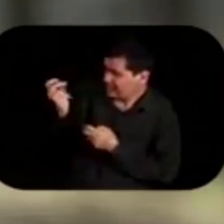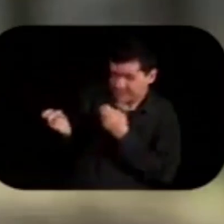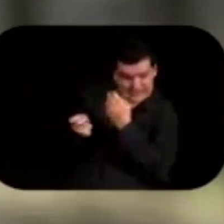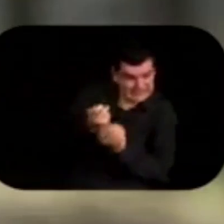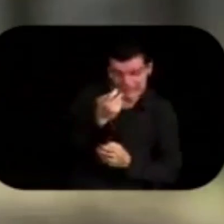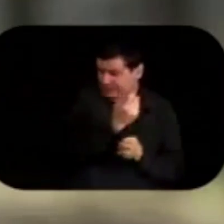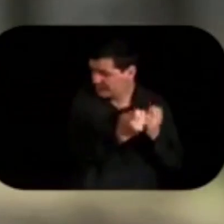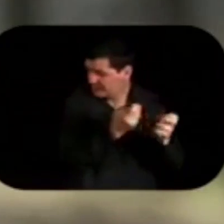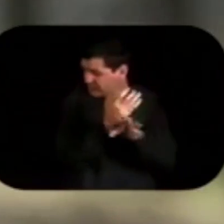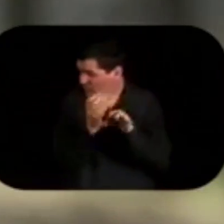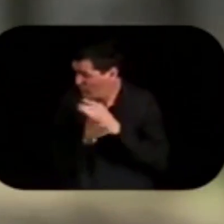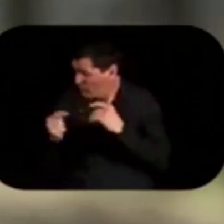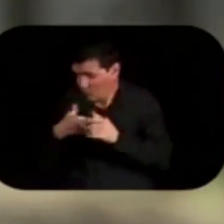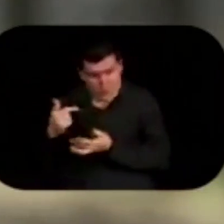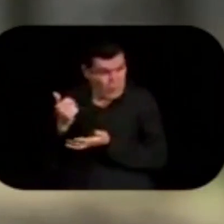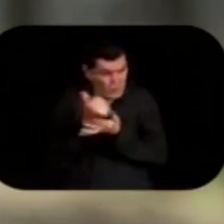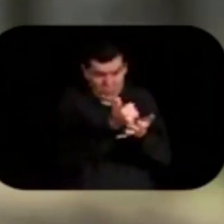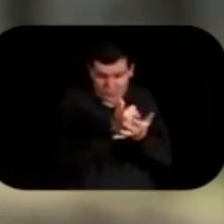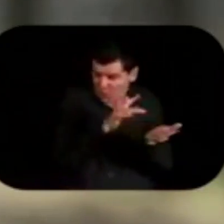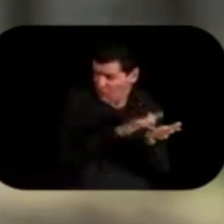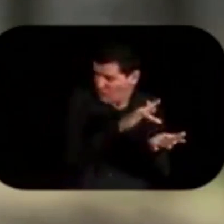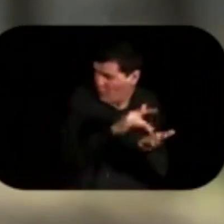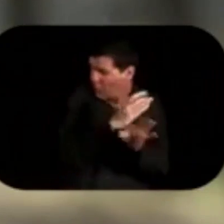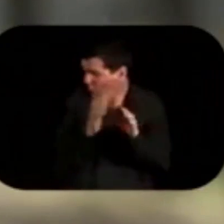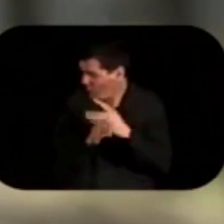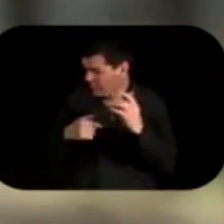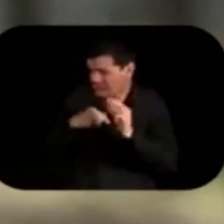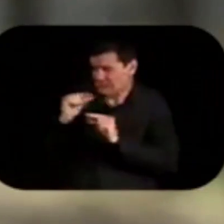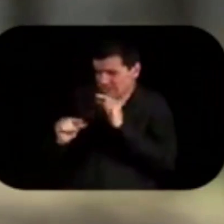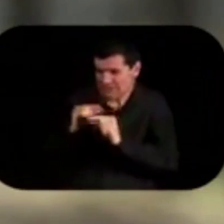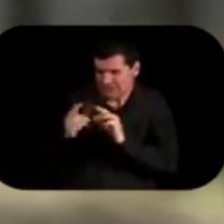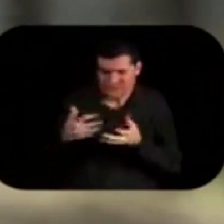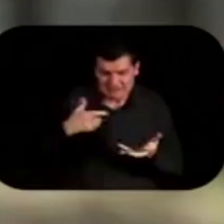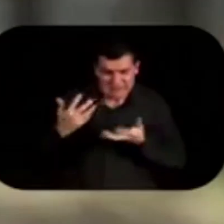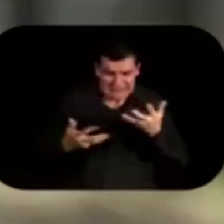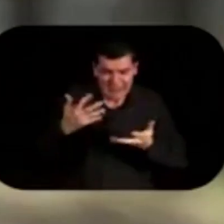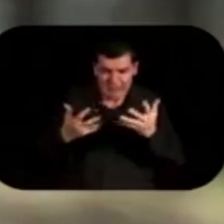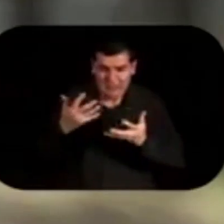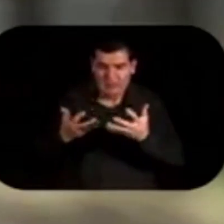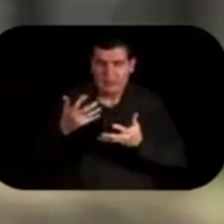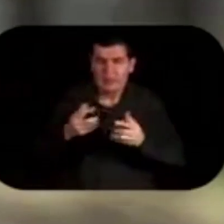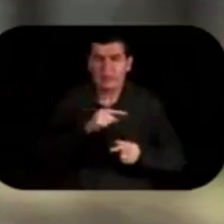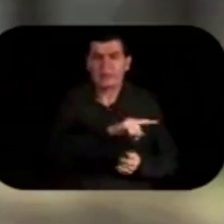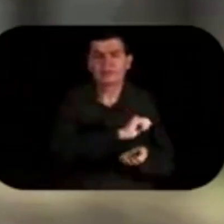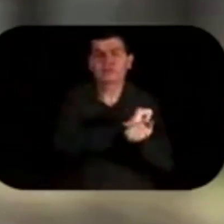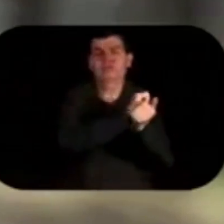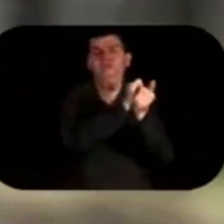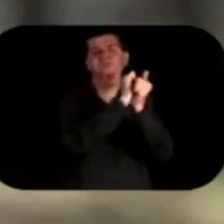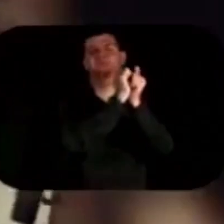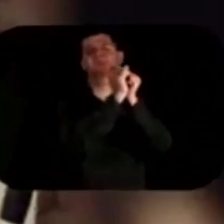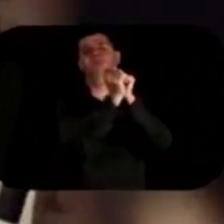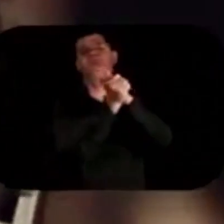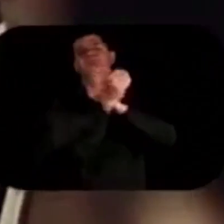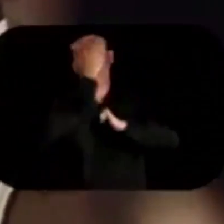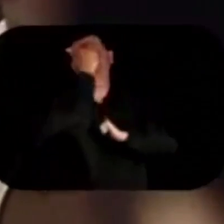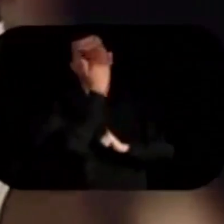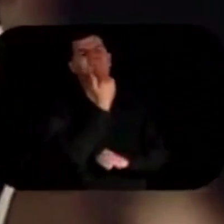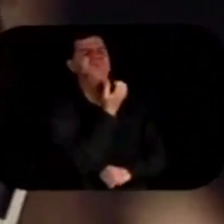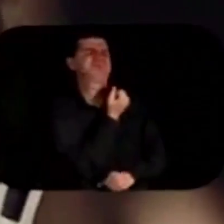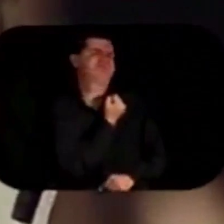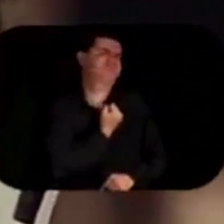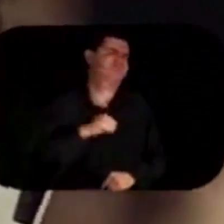explain them the kind of actions that they had to give as a follow up at home. So little by little, Mariano